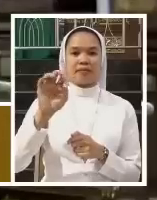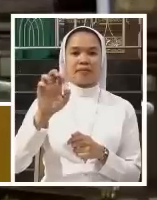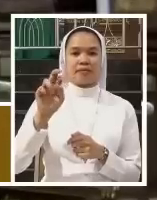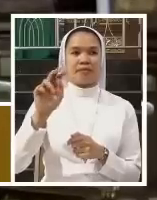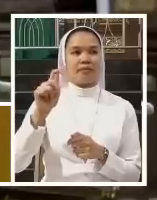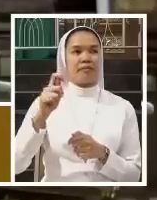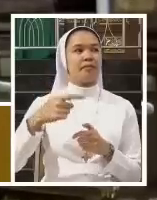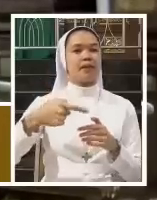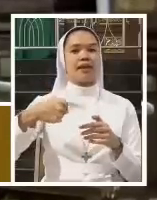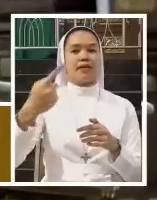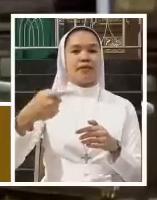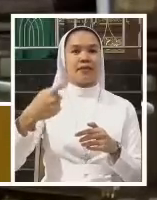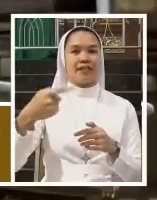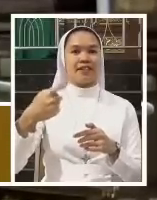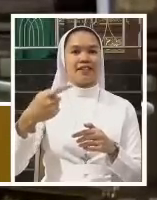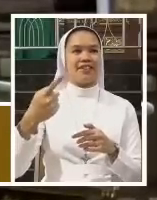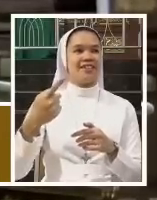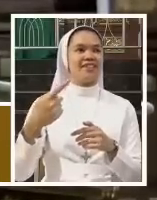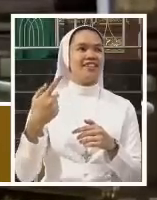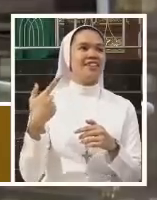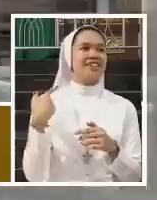Inotanta na si mga ma-retire.